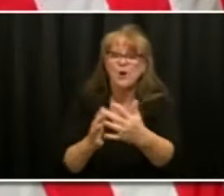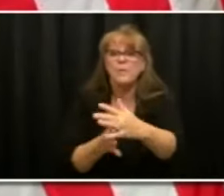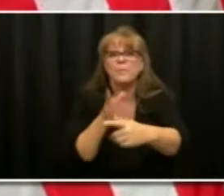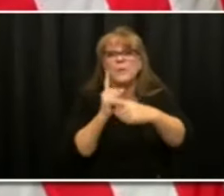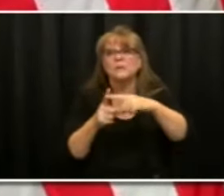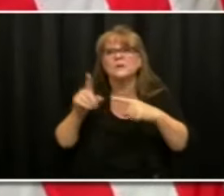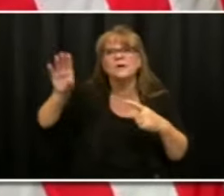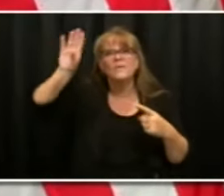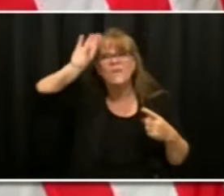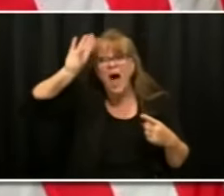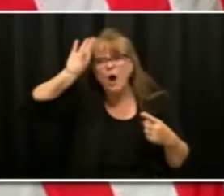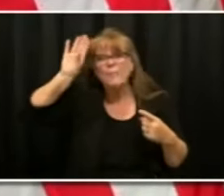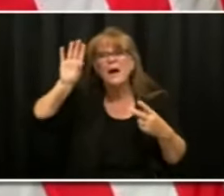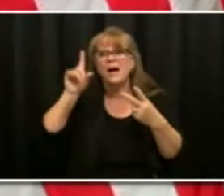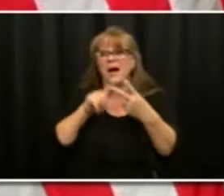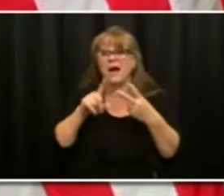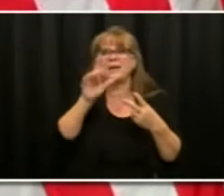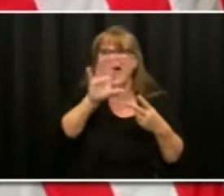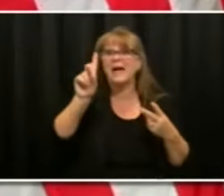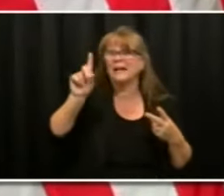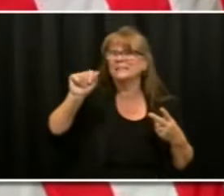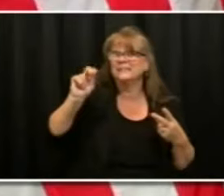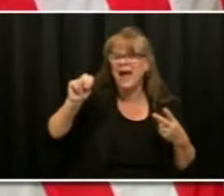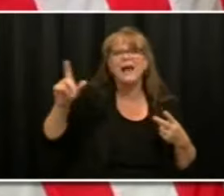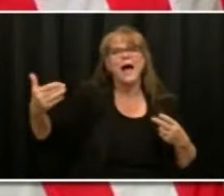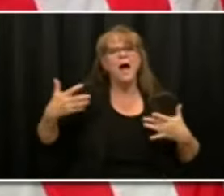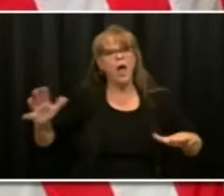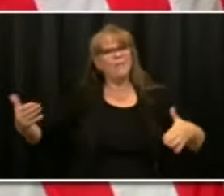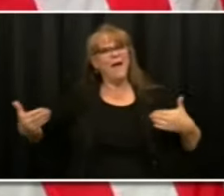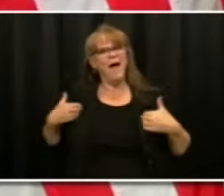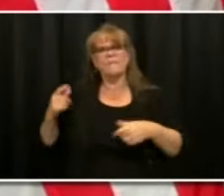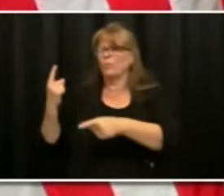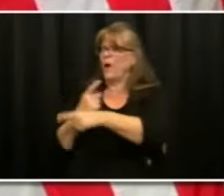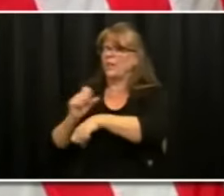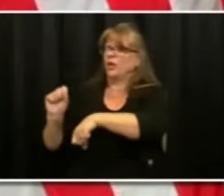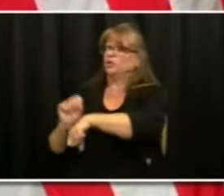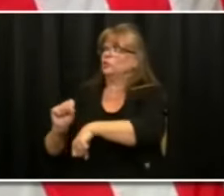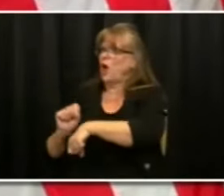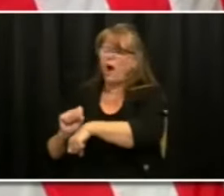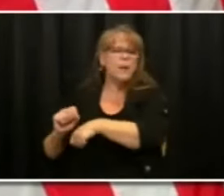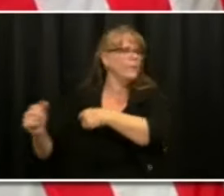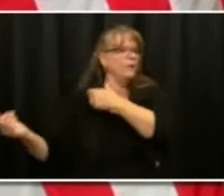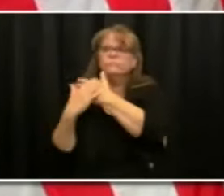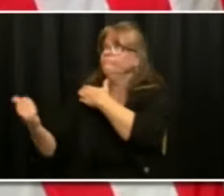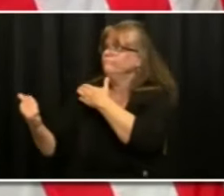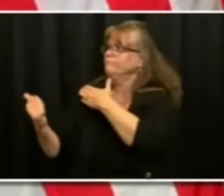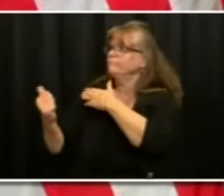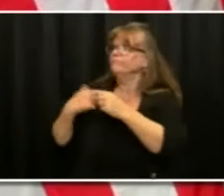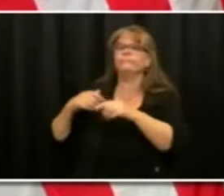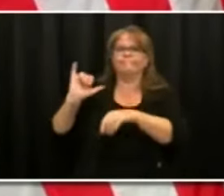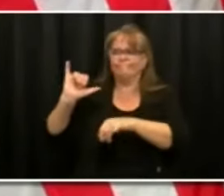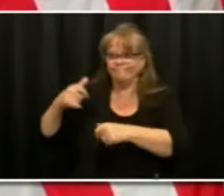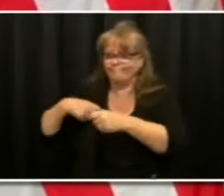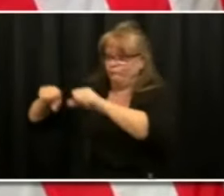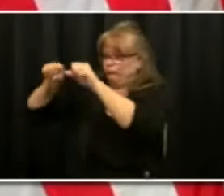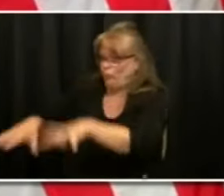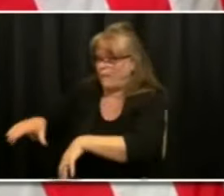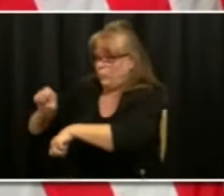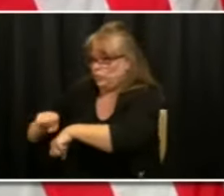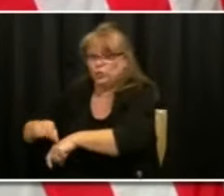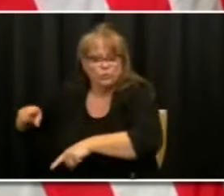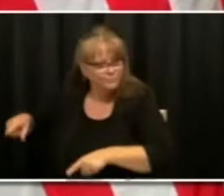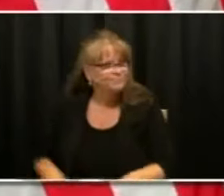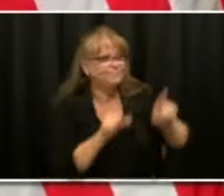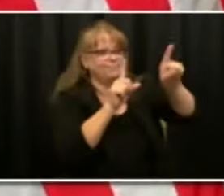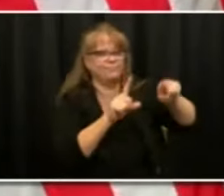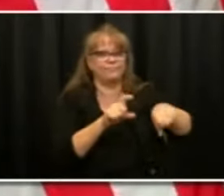have responsibilities, at the call of the moment, dropped what they were doing, reported for duty as trained